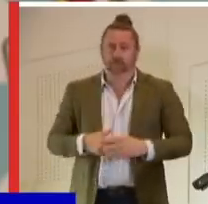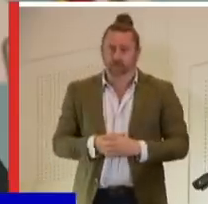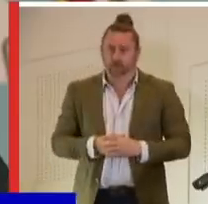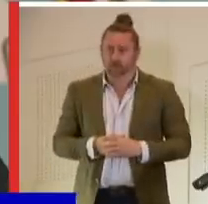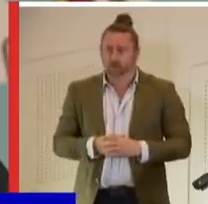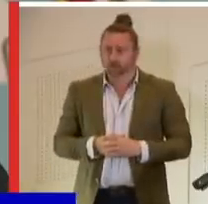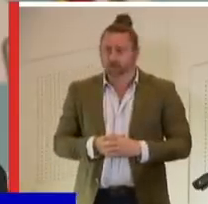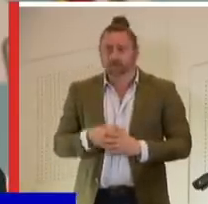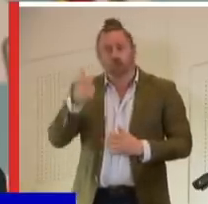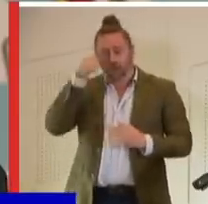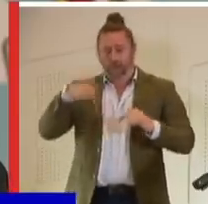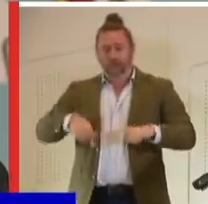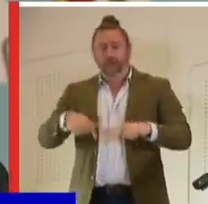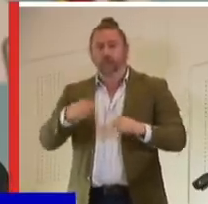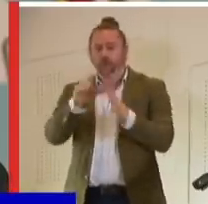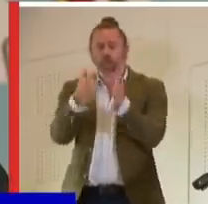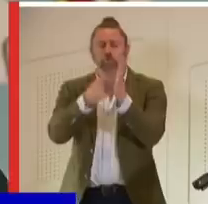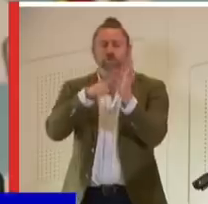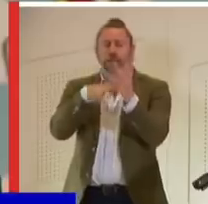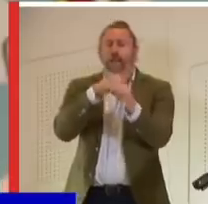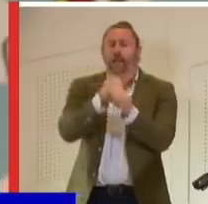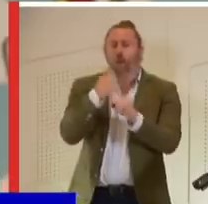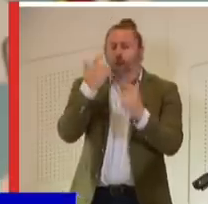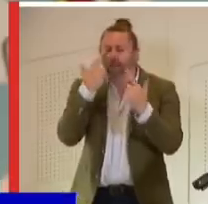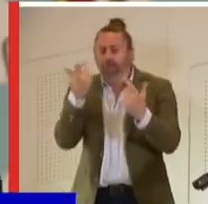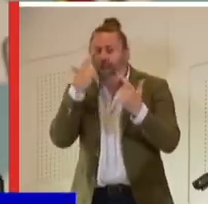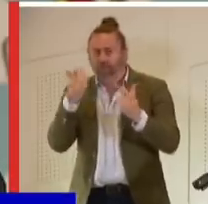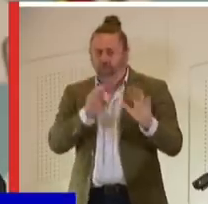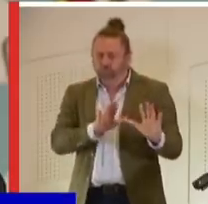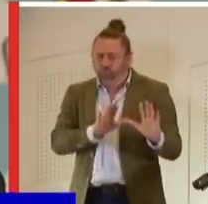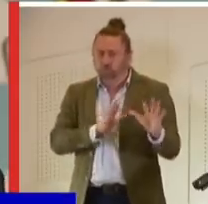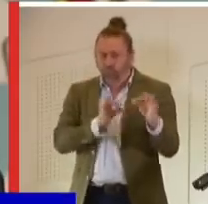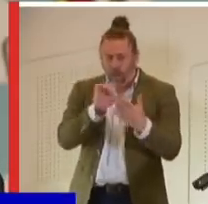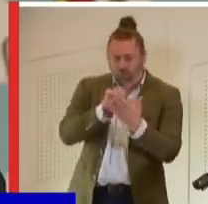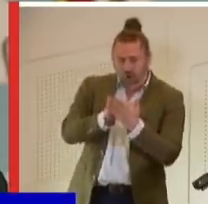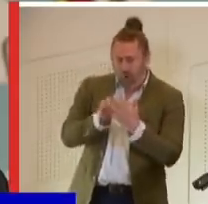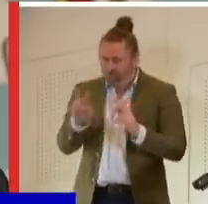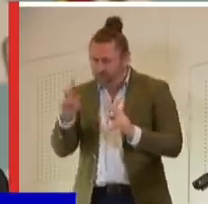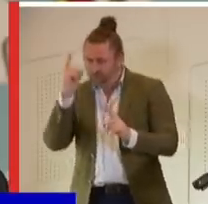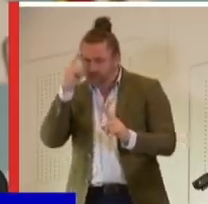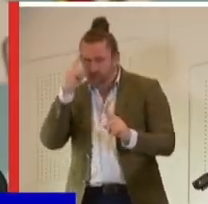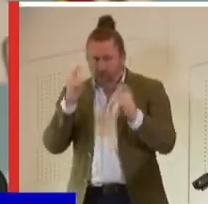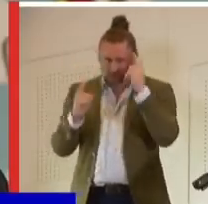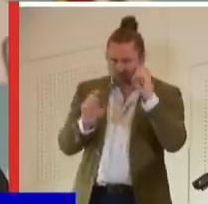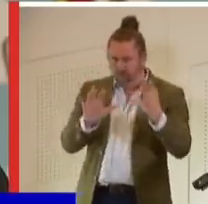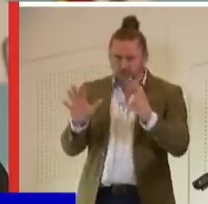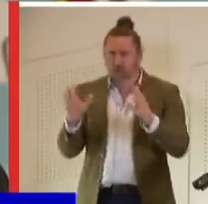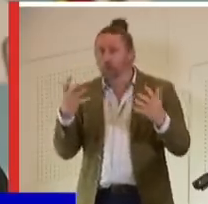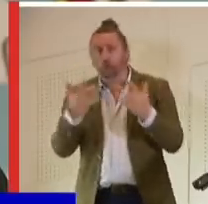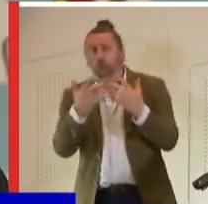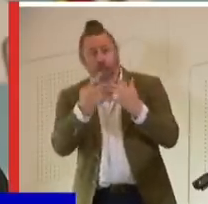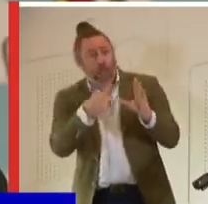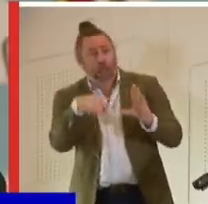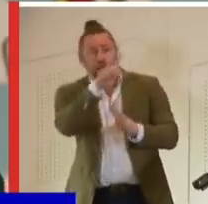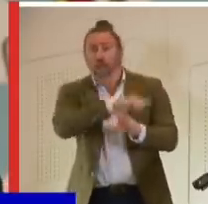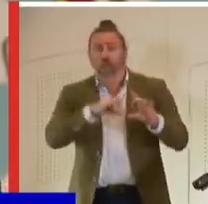always had a measured and cautious approach, and Queenslanders have done such a great job. I think, you know, we're the envy of not